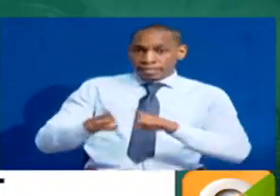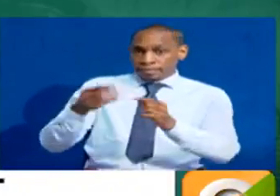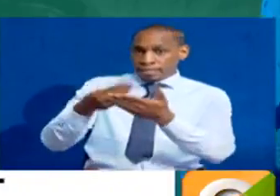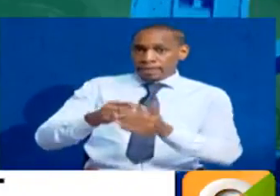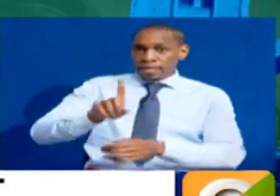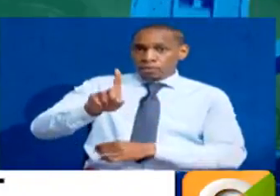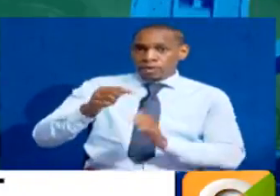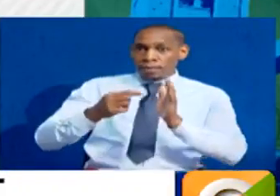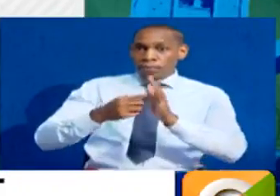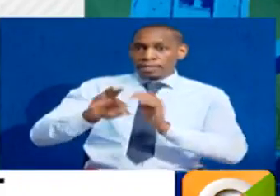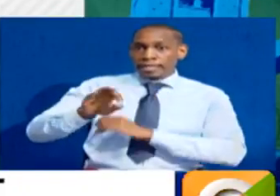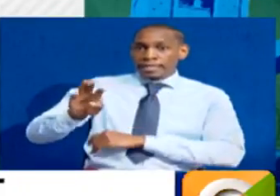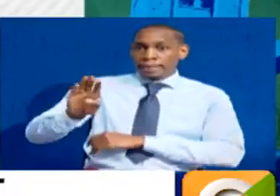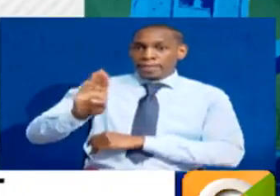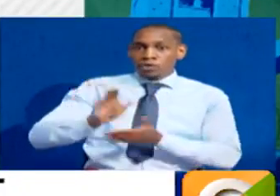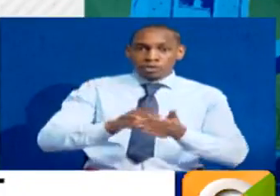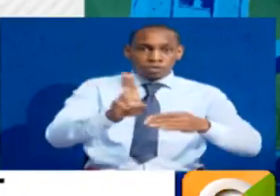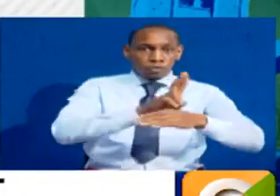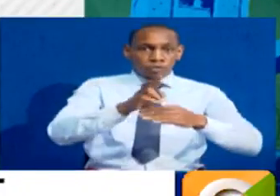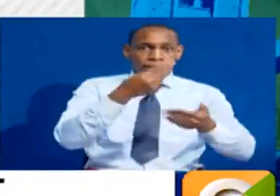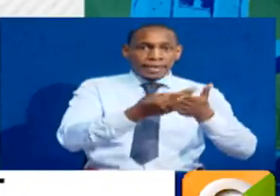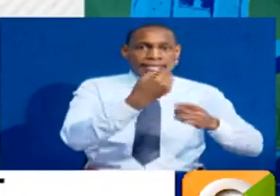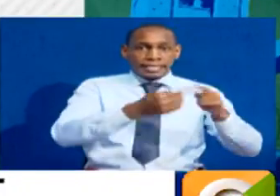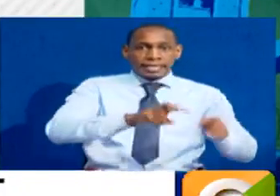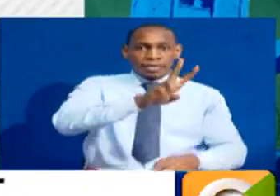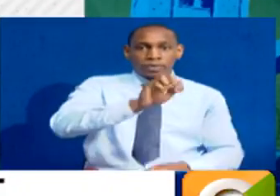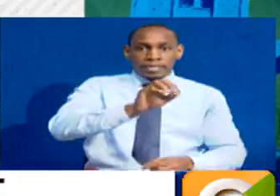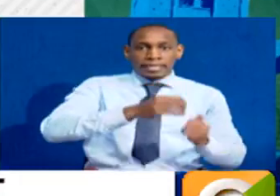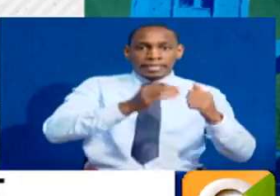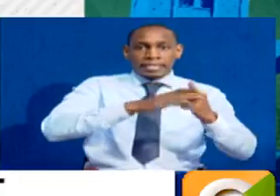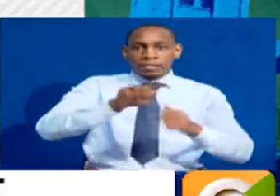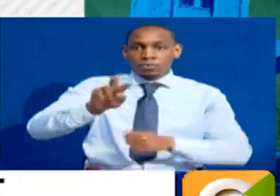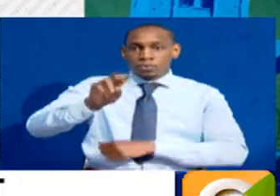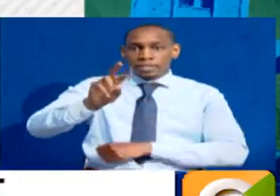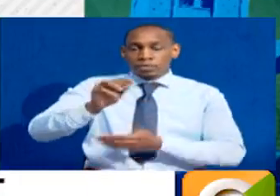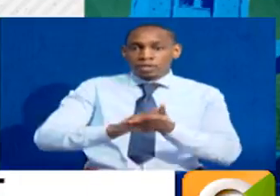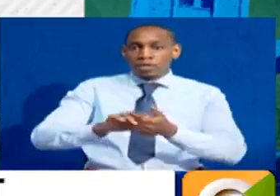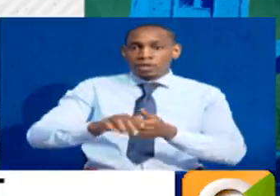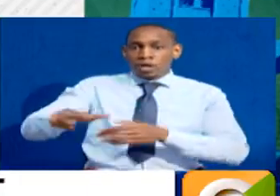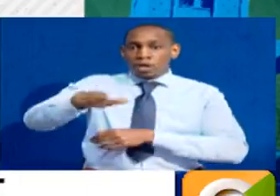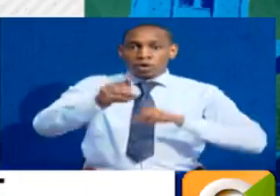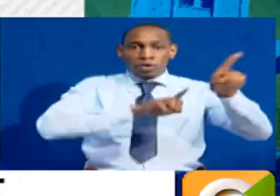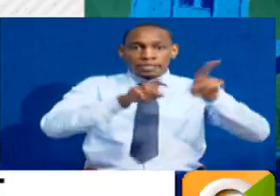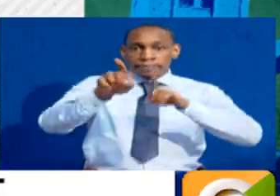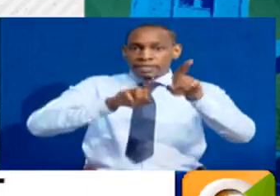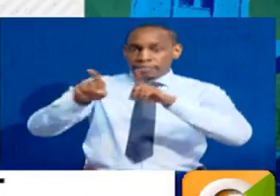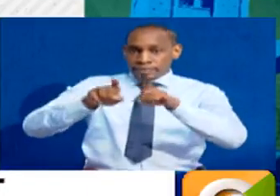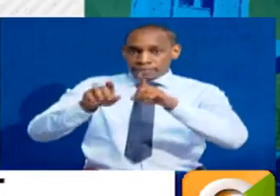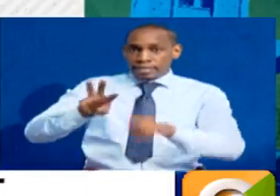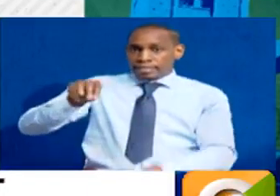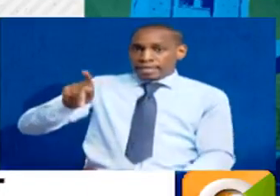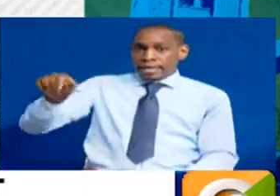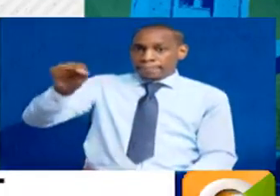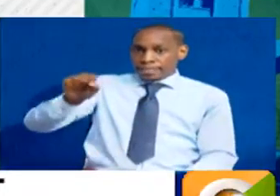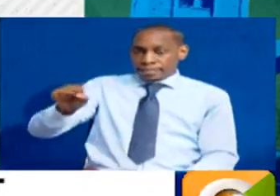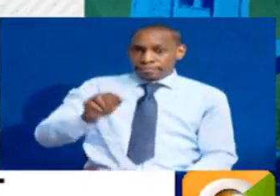this is 1.39 billion shillings spent in the financial year 2019-2020 for domestic travel and subsistence of the members